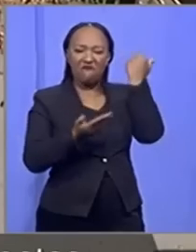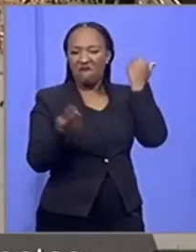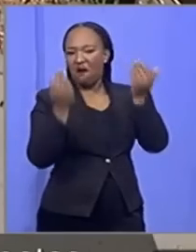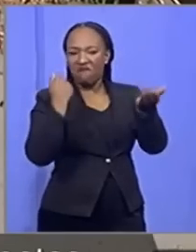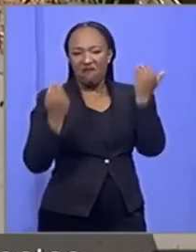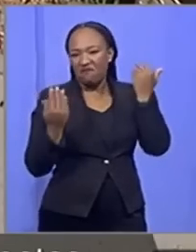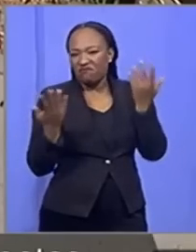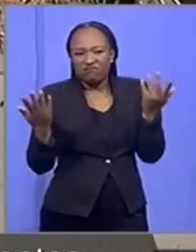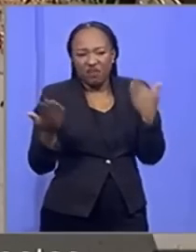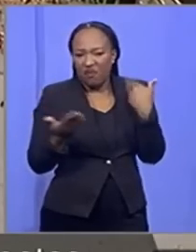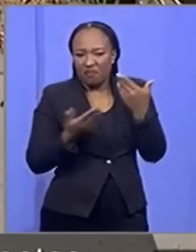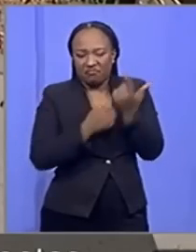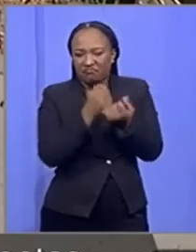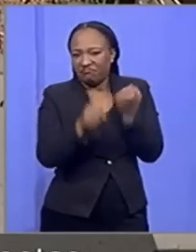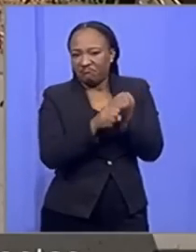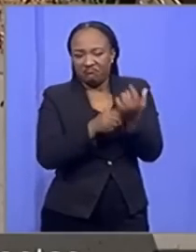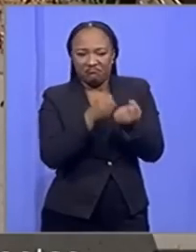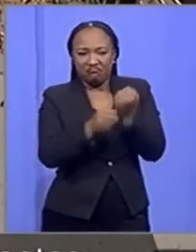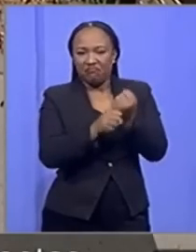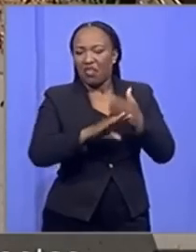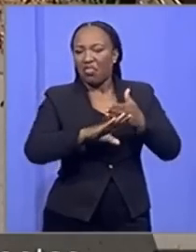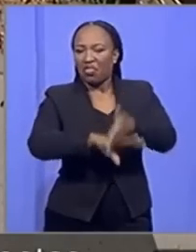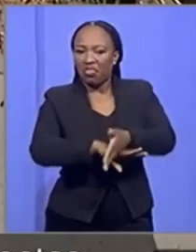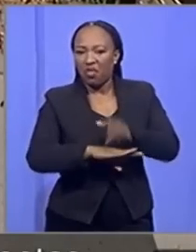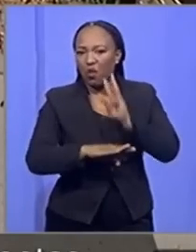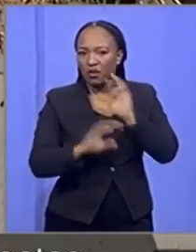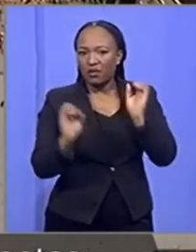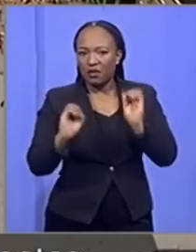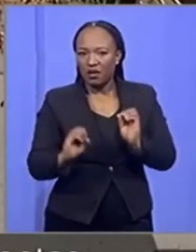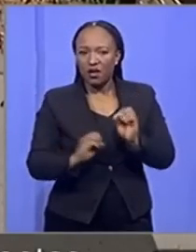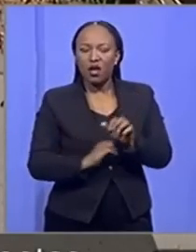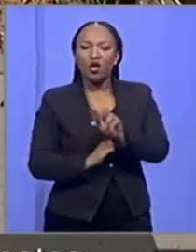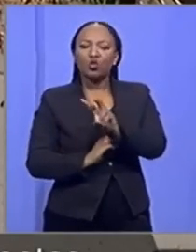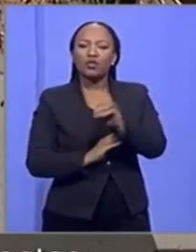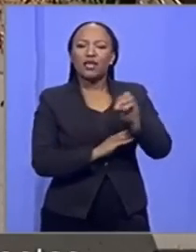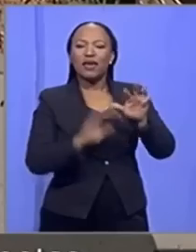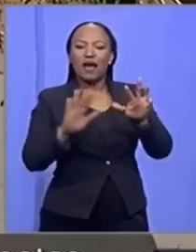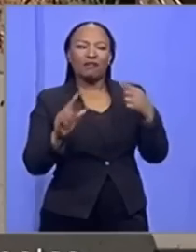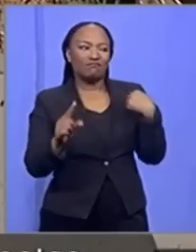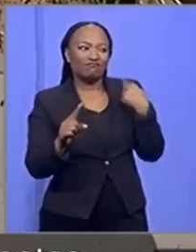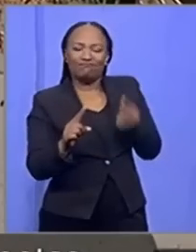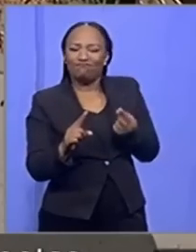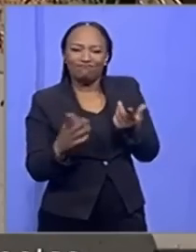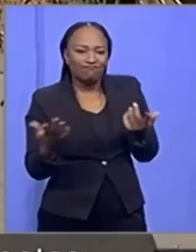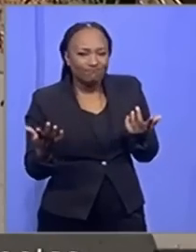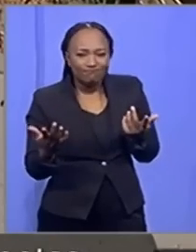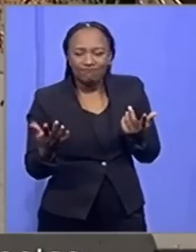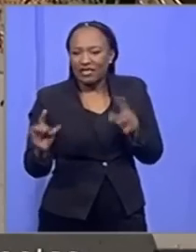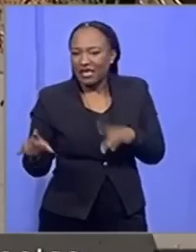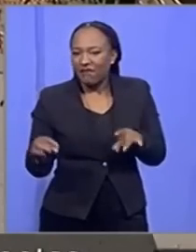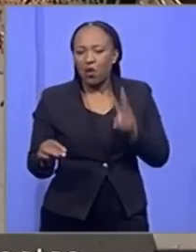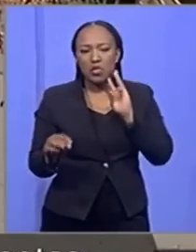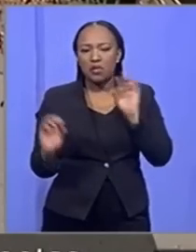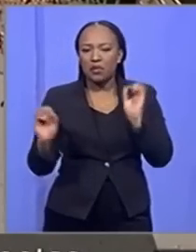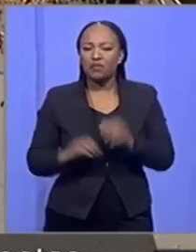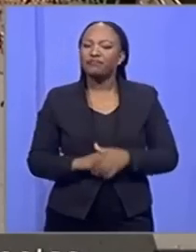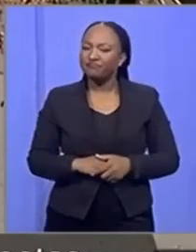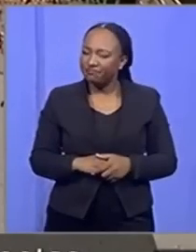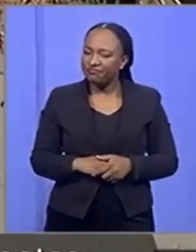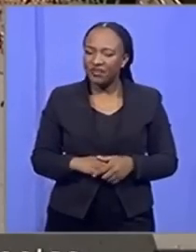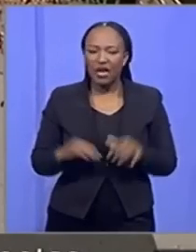dilemo tse telele go 2009 kwana ha e sa le re sokola metsi ha e sa